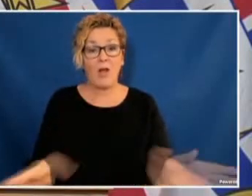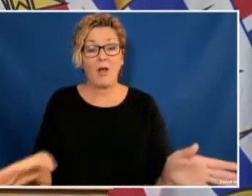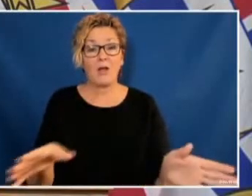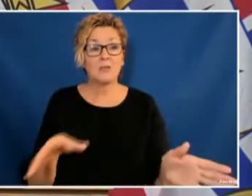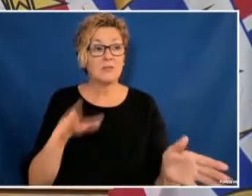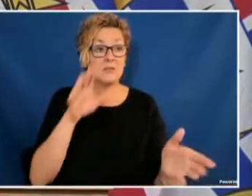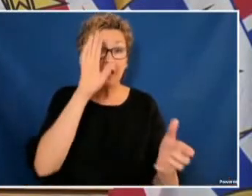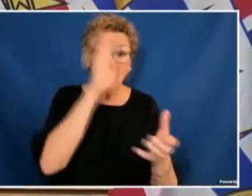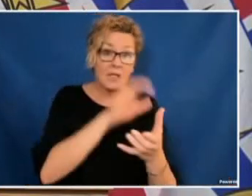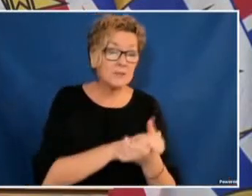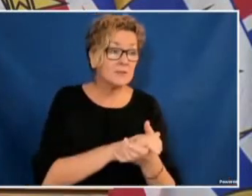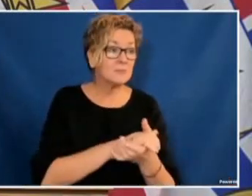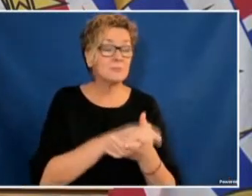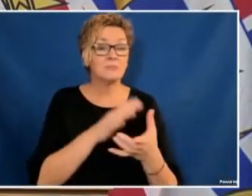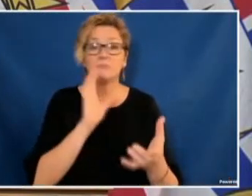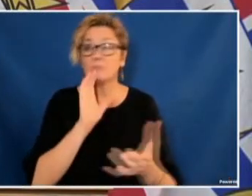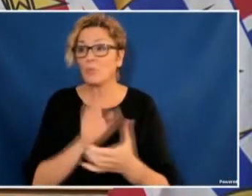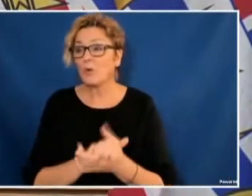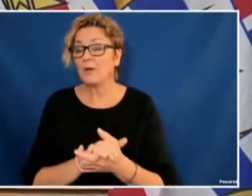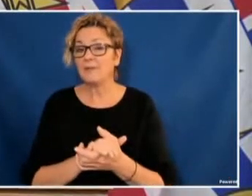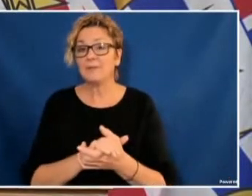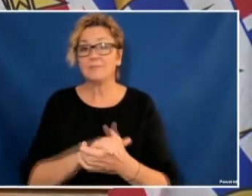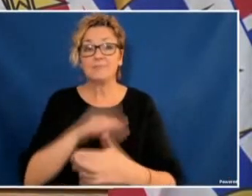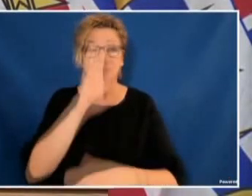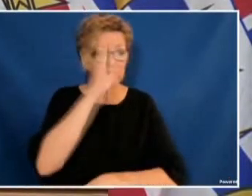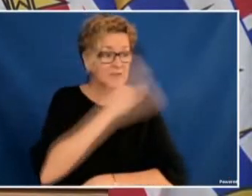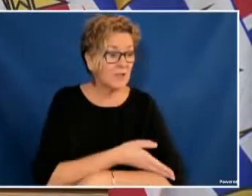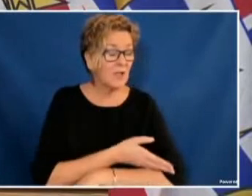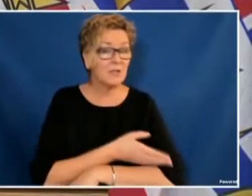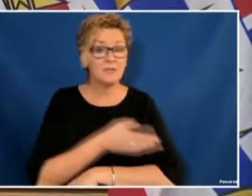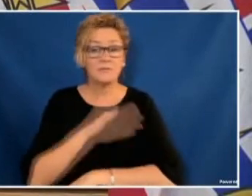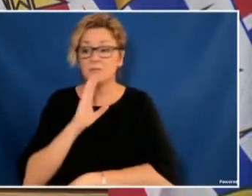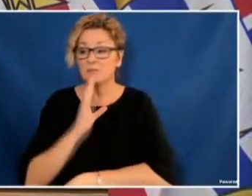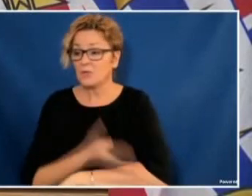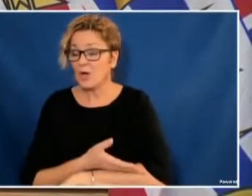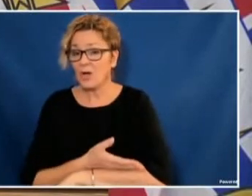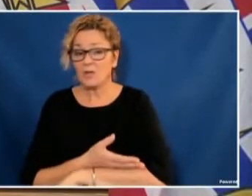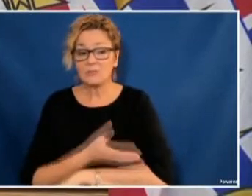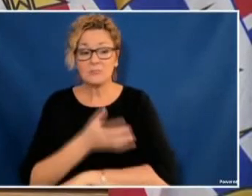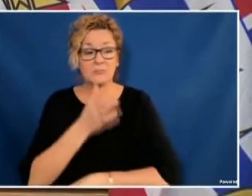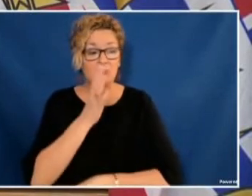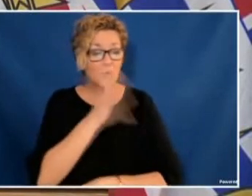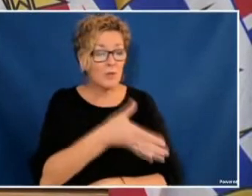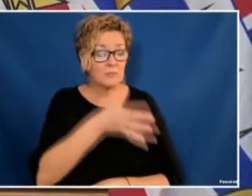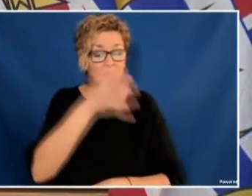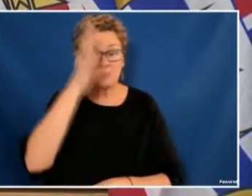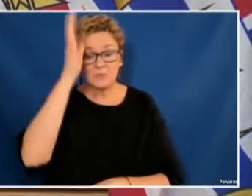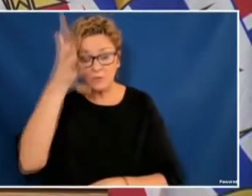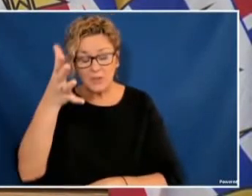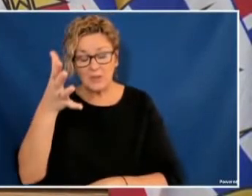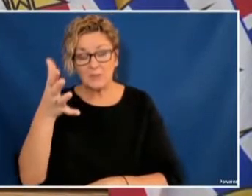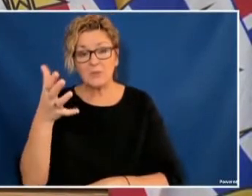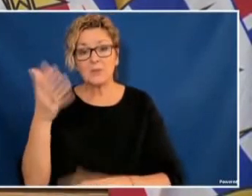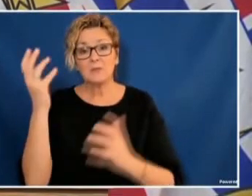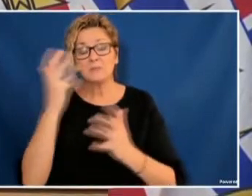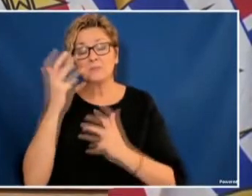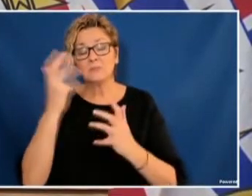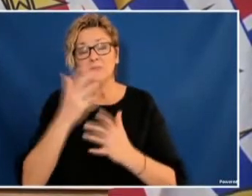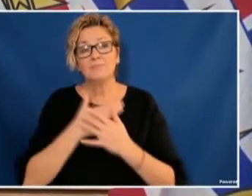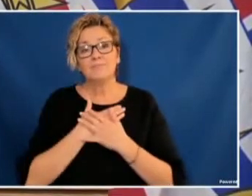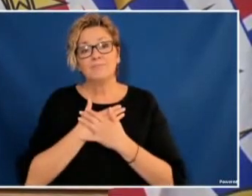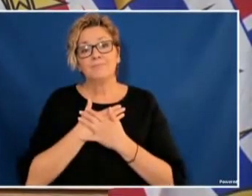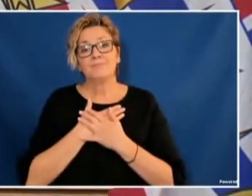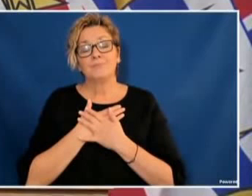Kiwanis Care Centre and Louis Breyer Home. We now have 57 active outbreaks in long-term care and assisted living,